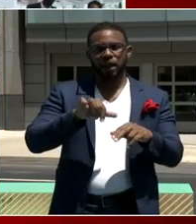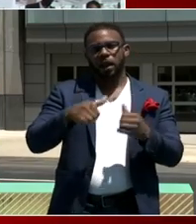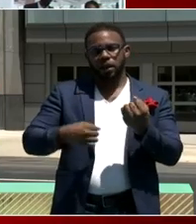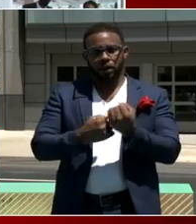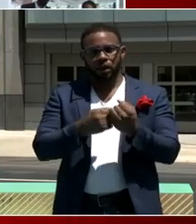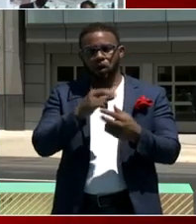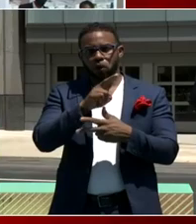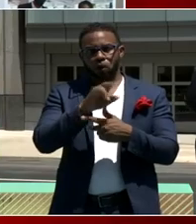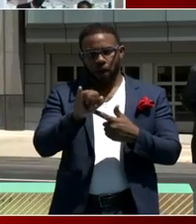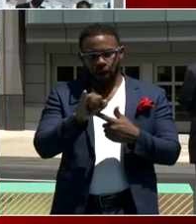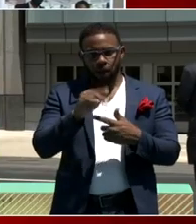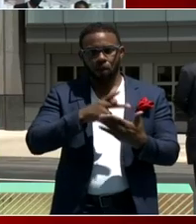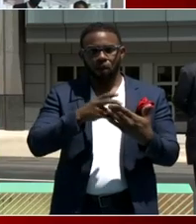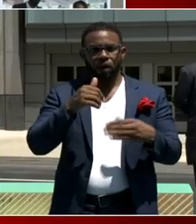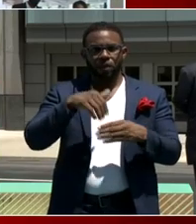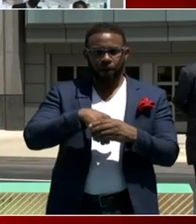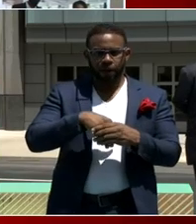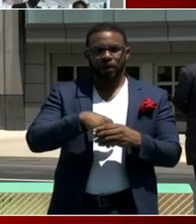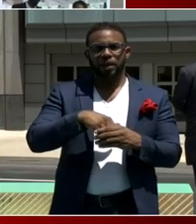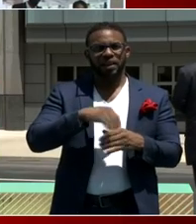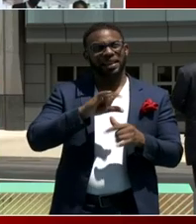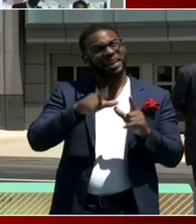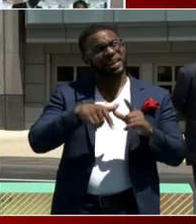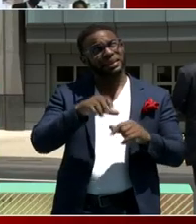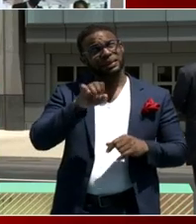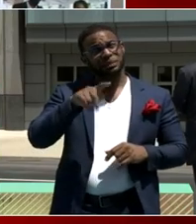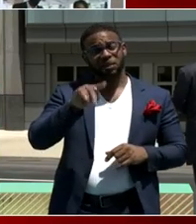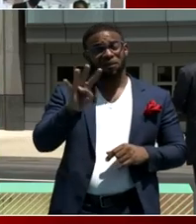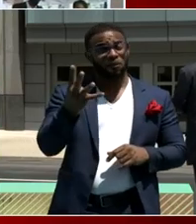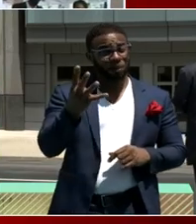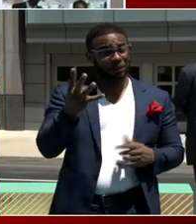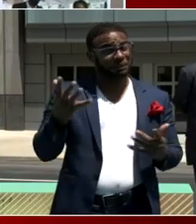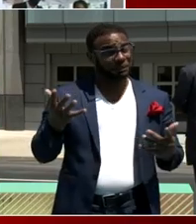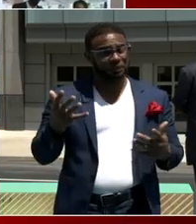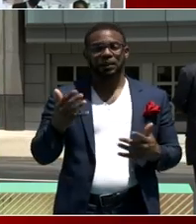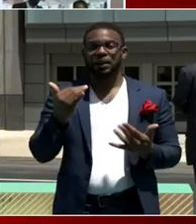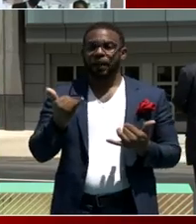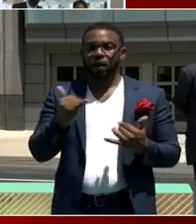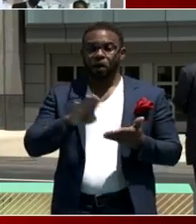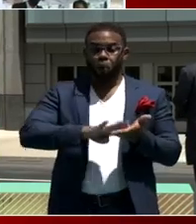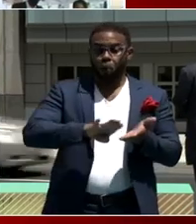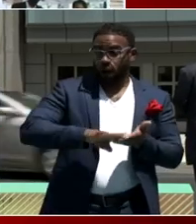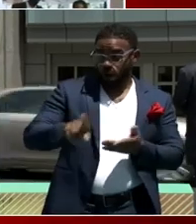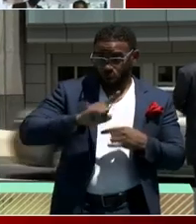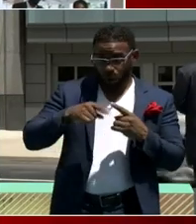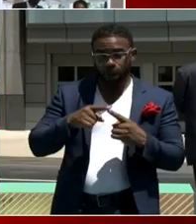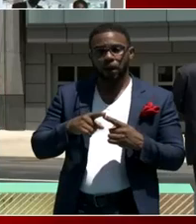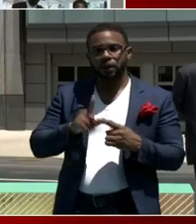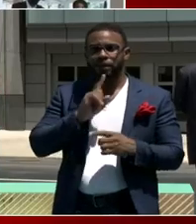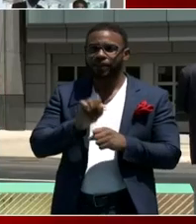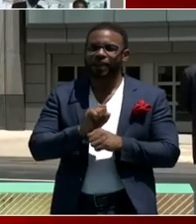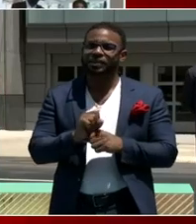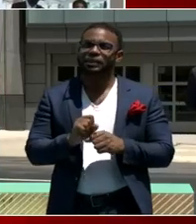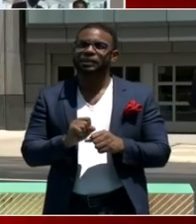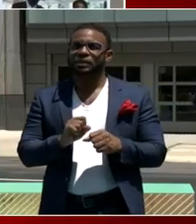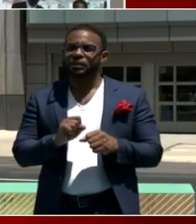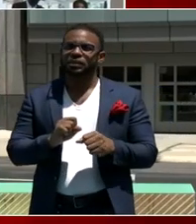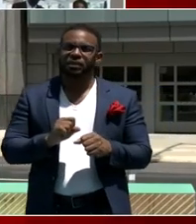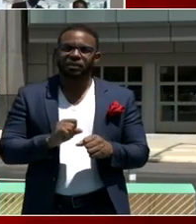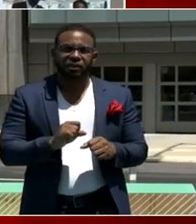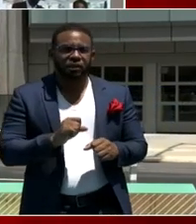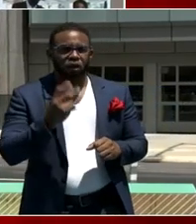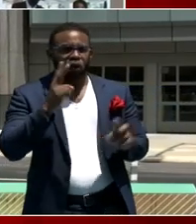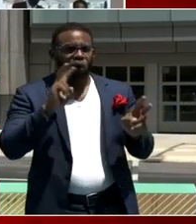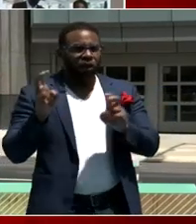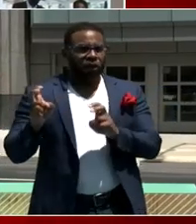supplemental UI programs in for us on September 4th. Now, the waivers that you've mentioned, there's actually the 2